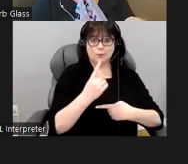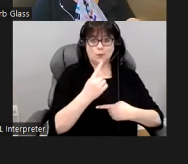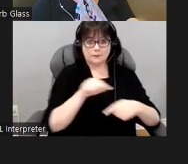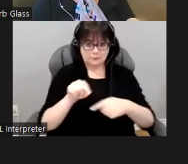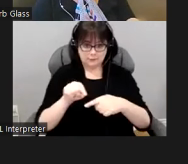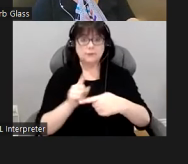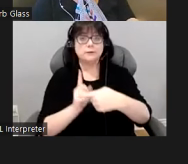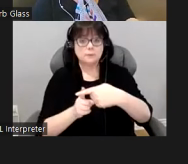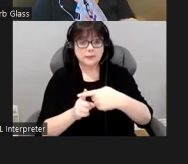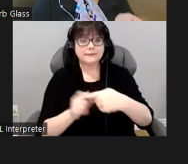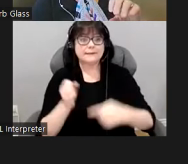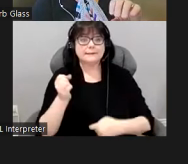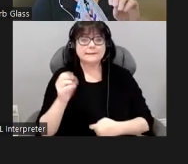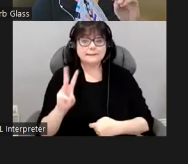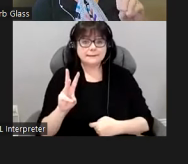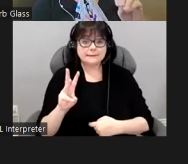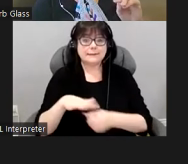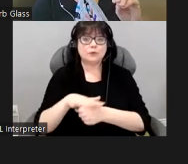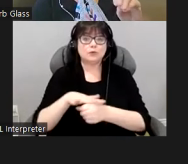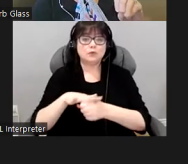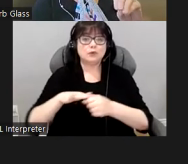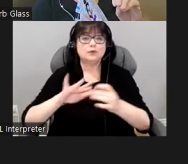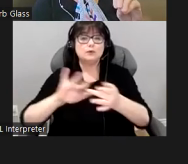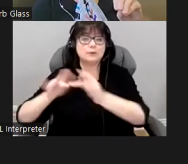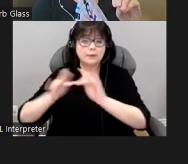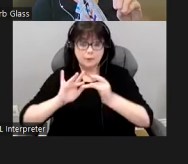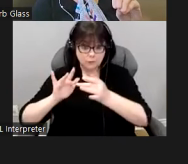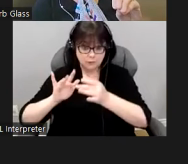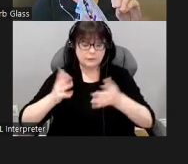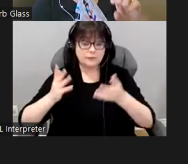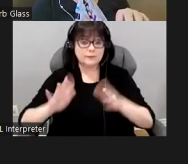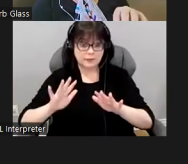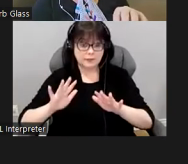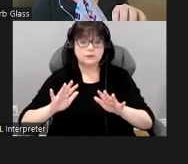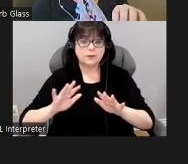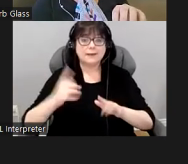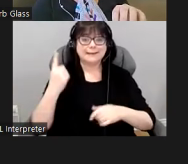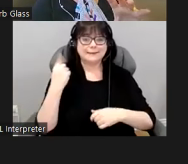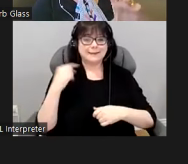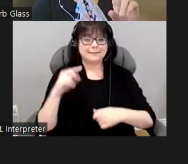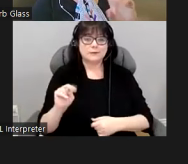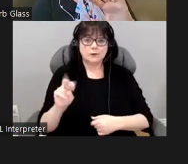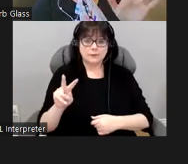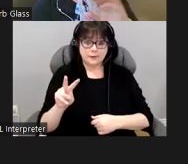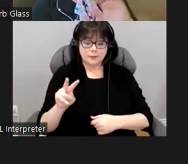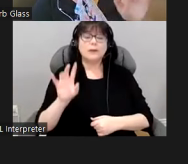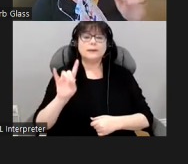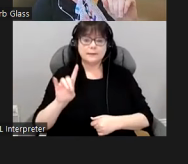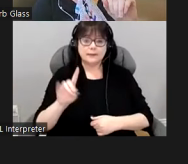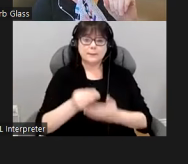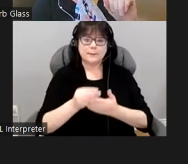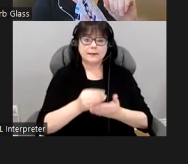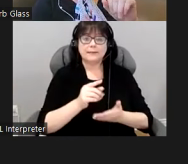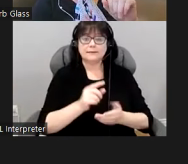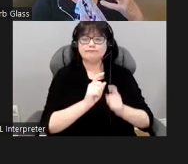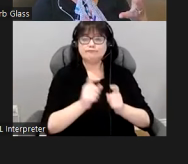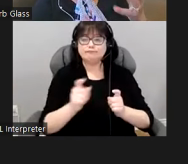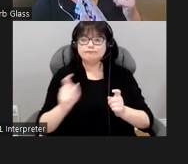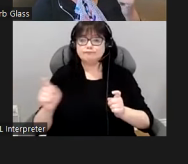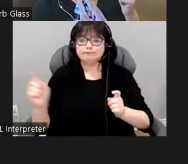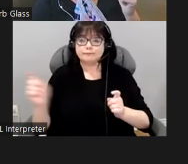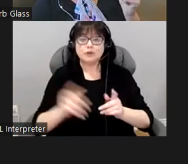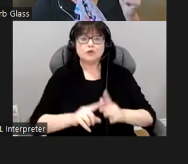regional networks received some Skills for Success funding in November to conduct some different activities for phase one. And I'll